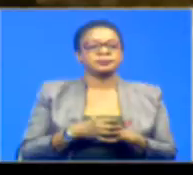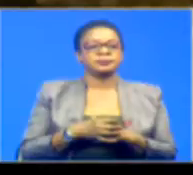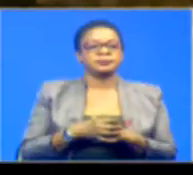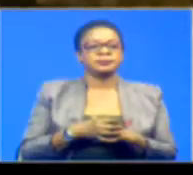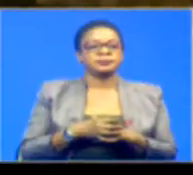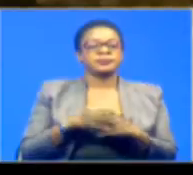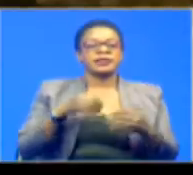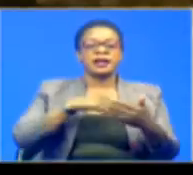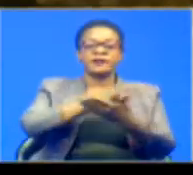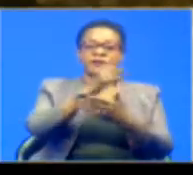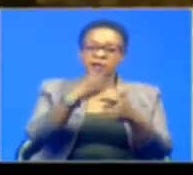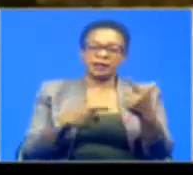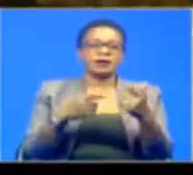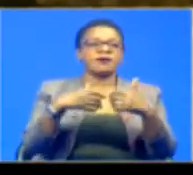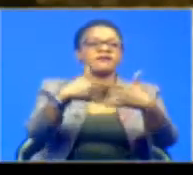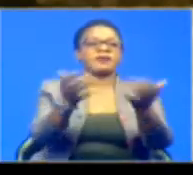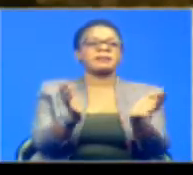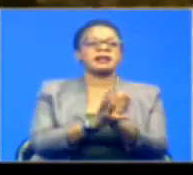prime newspaper pages.